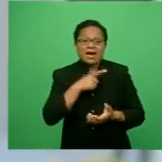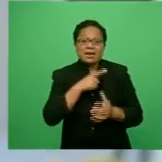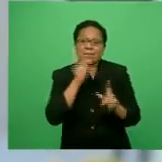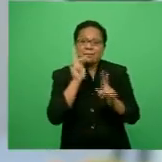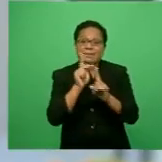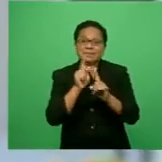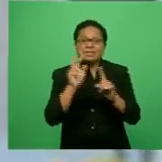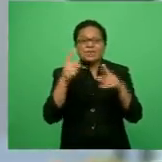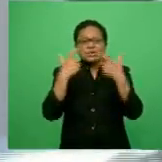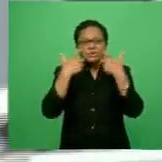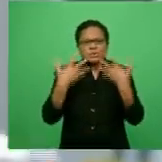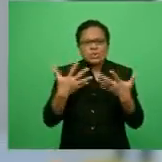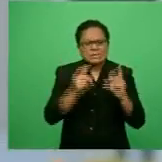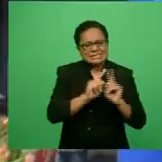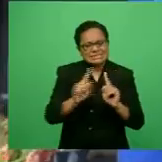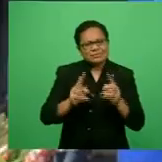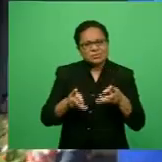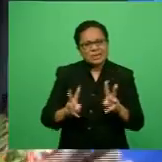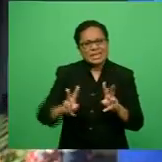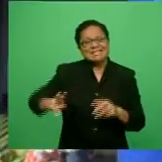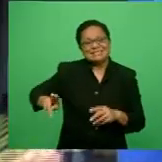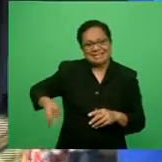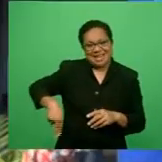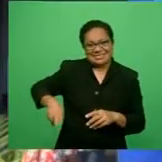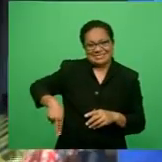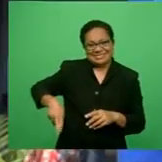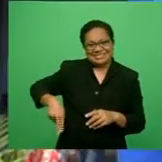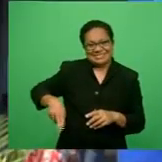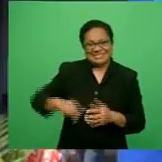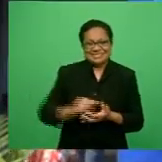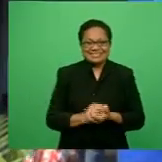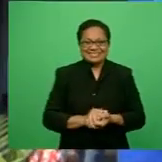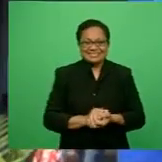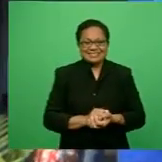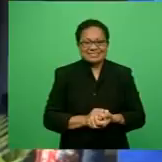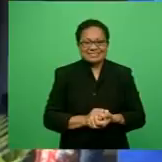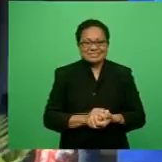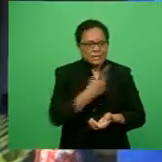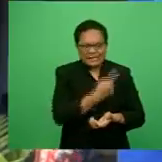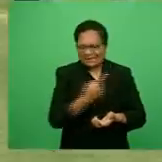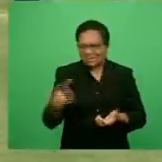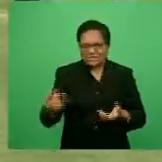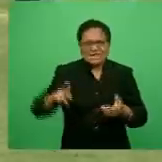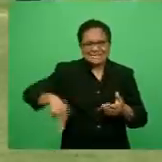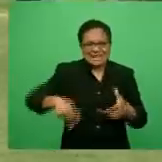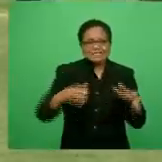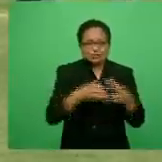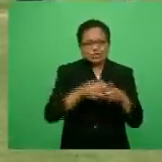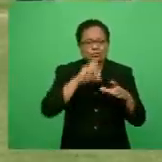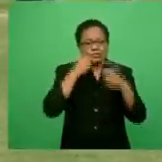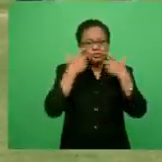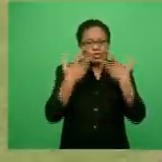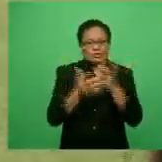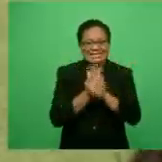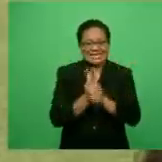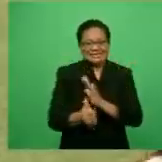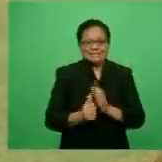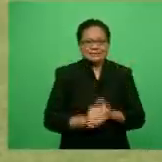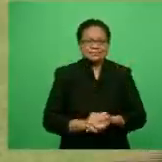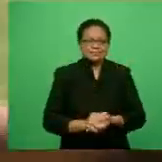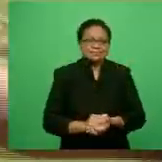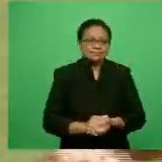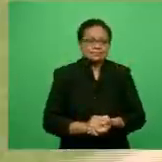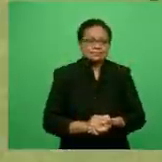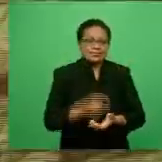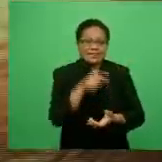the different styles and genres of dance that each of the dance company, you know, are known for. Logistics and Operations